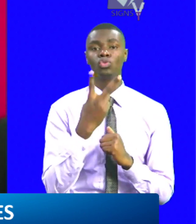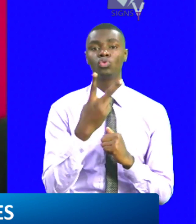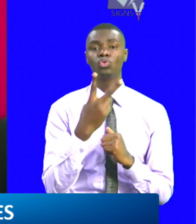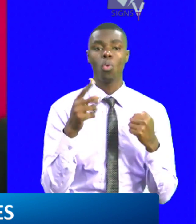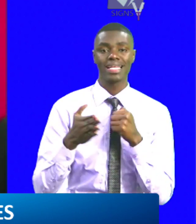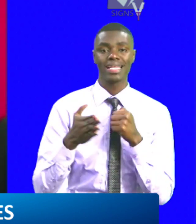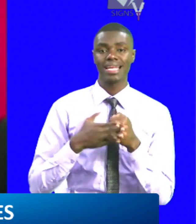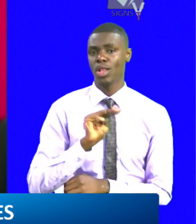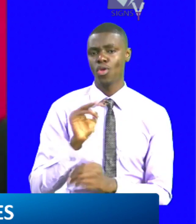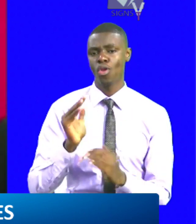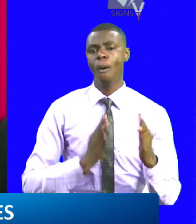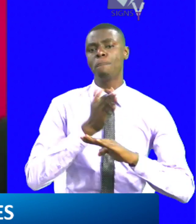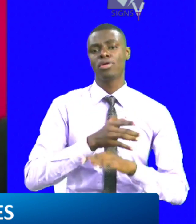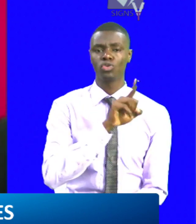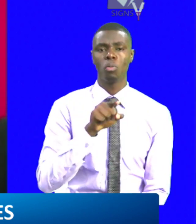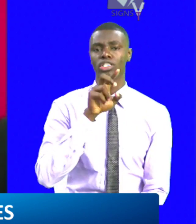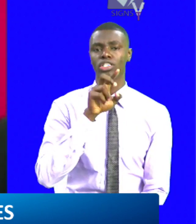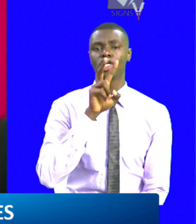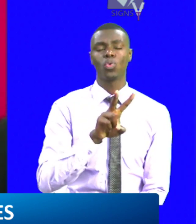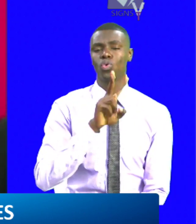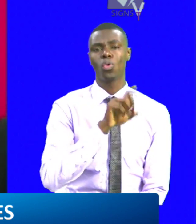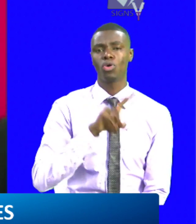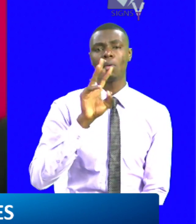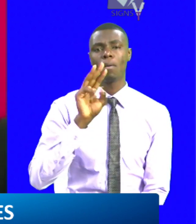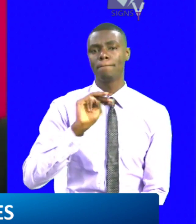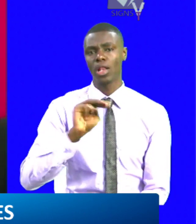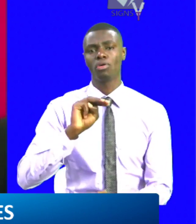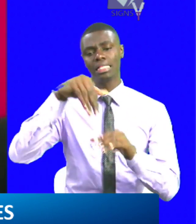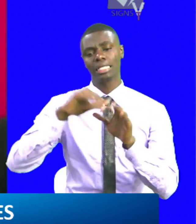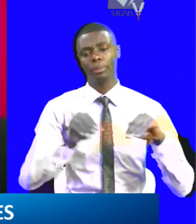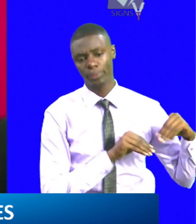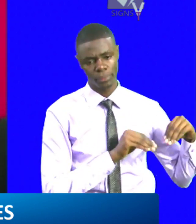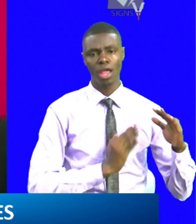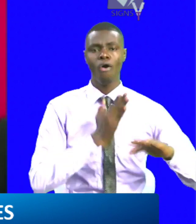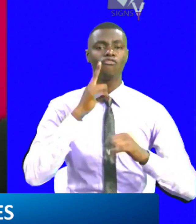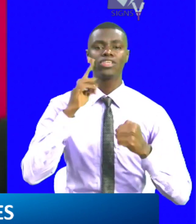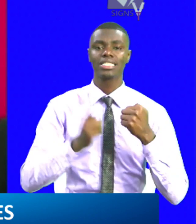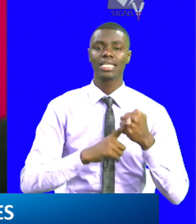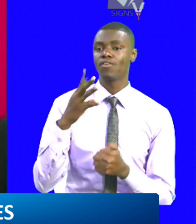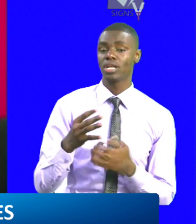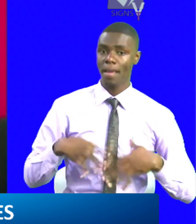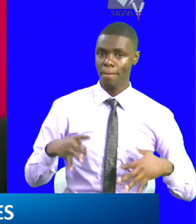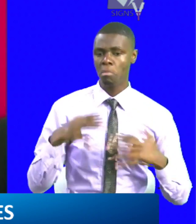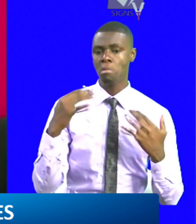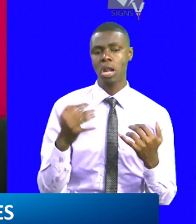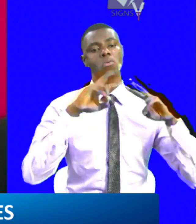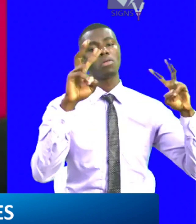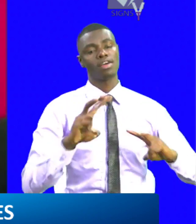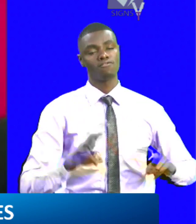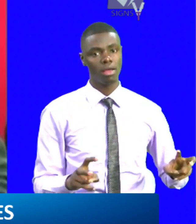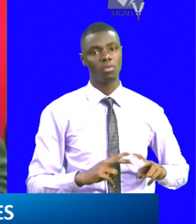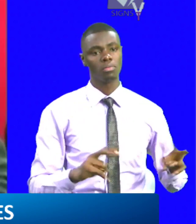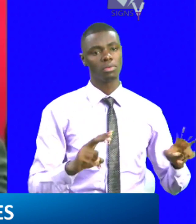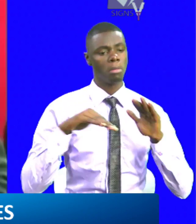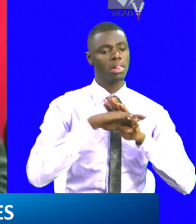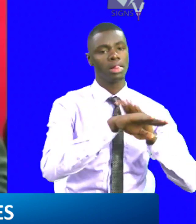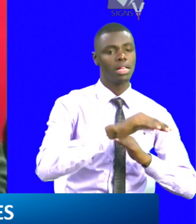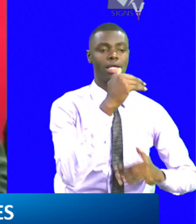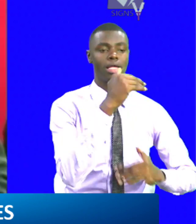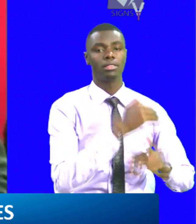the war. And number 3, commencing all-inclusive dialogue aimed at restoring